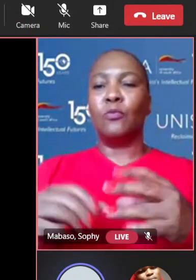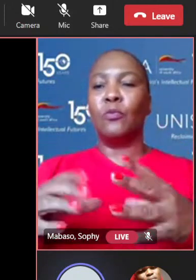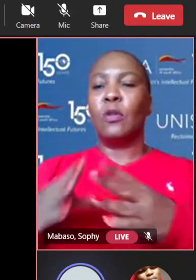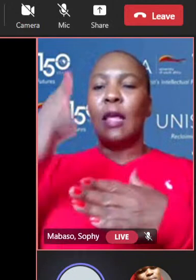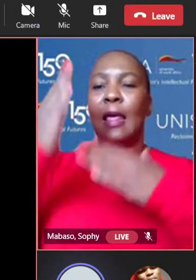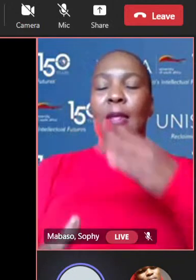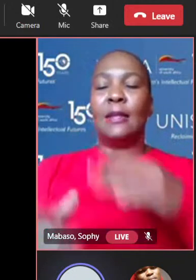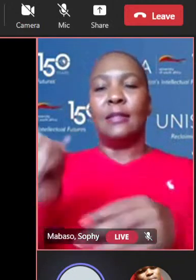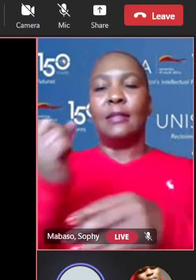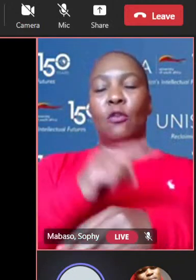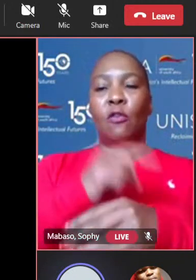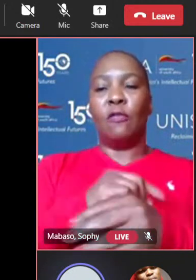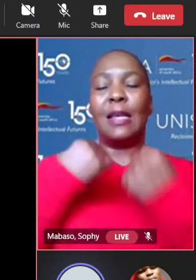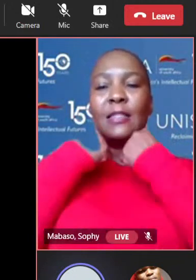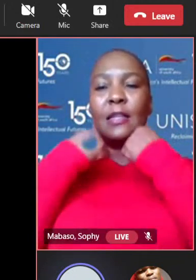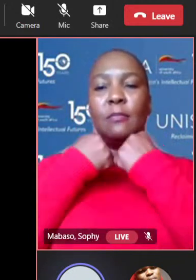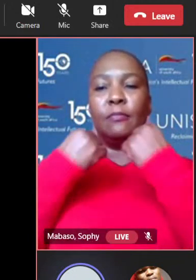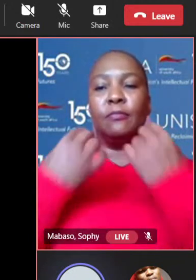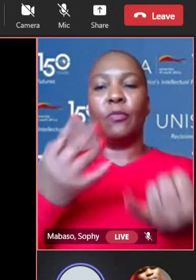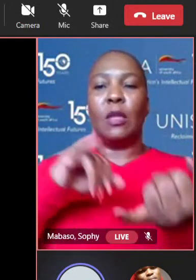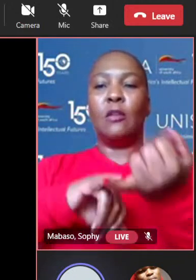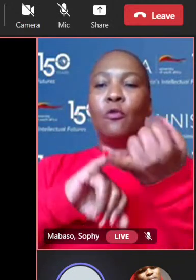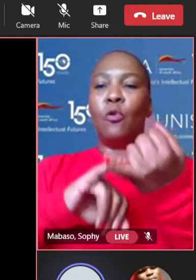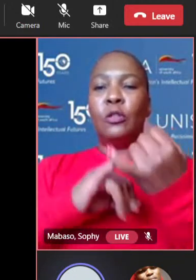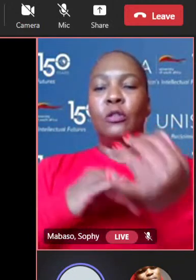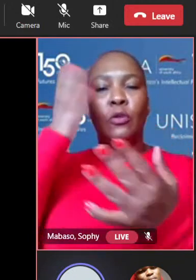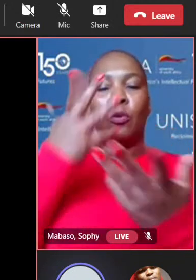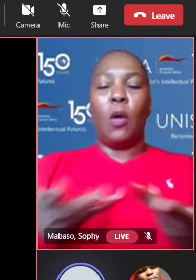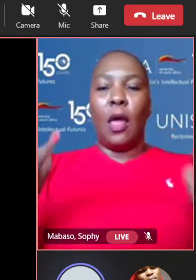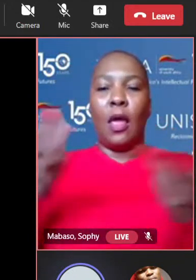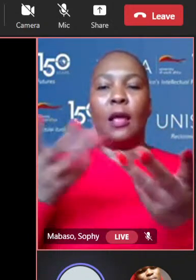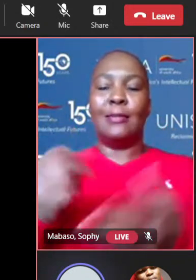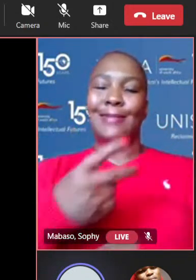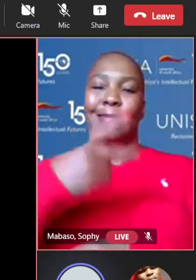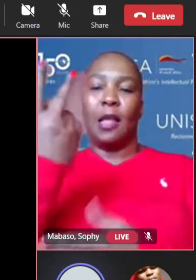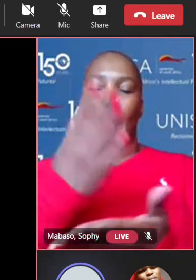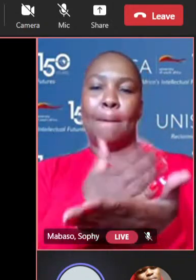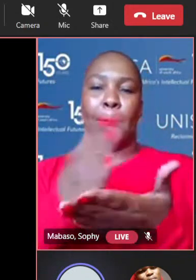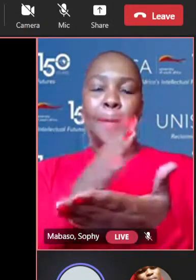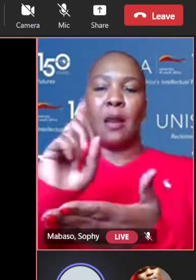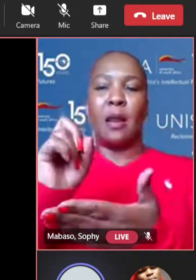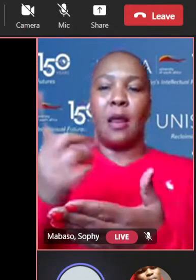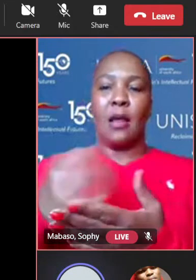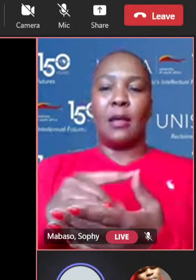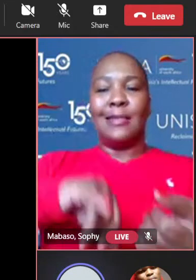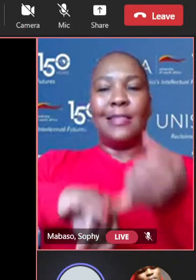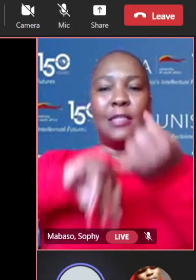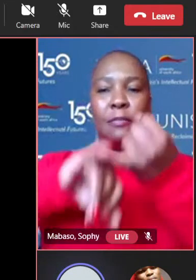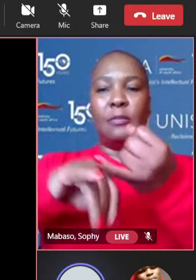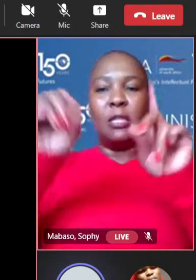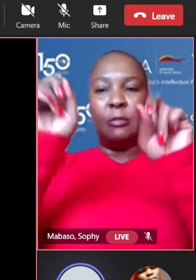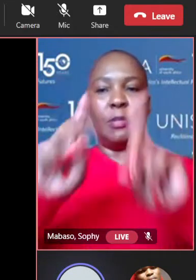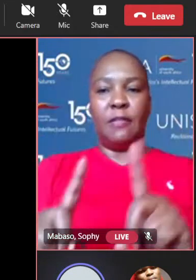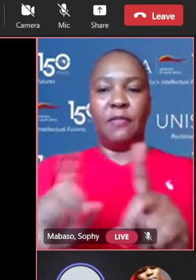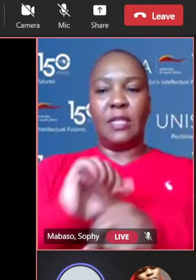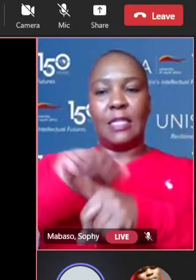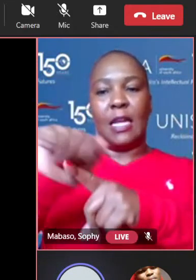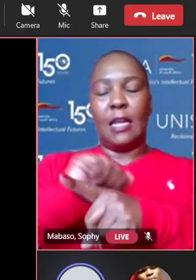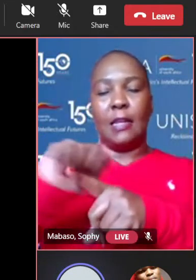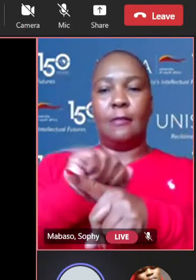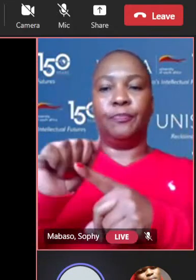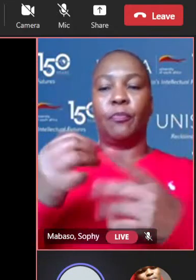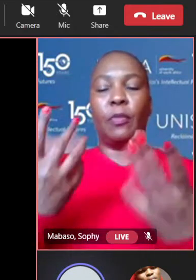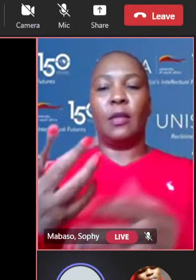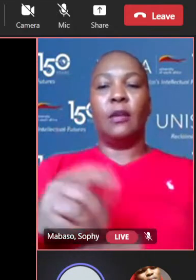and where the module knowledge is. The second part is the subject-specific training that we are